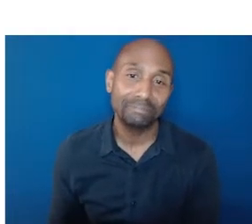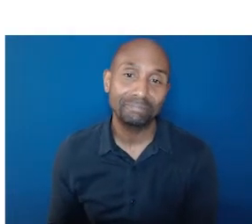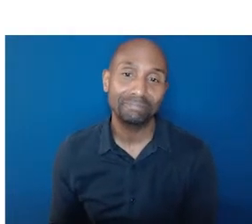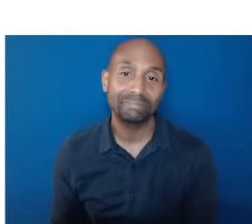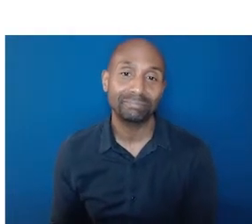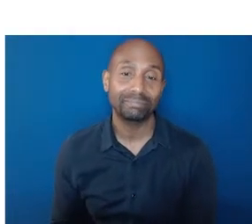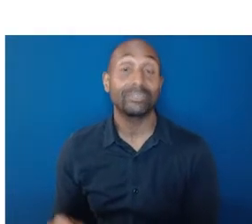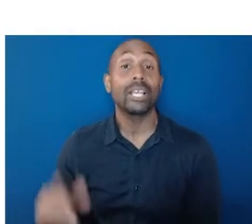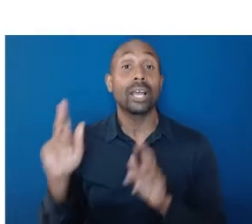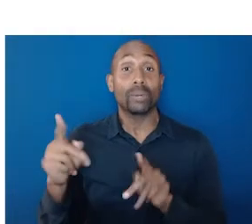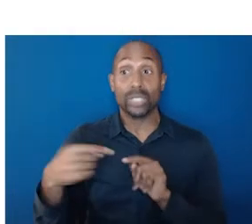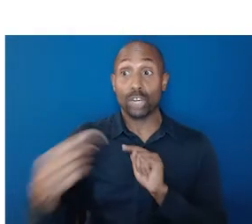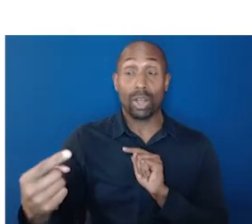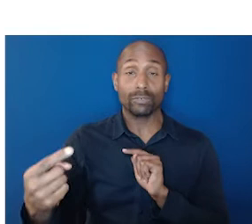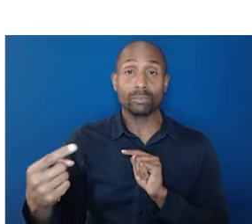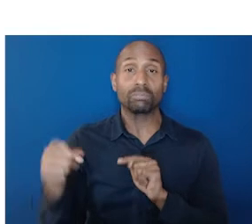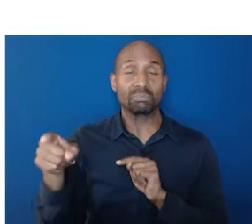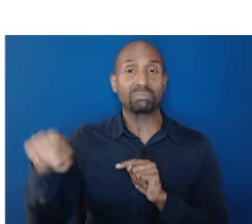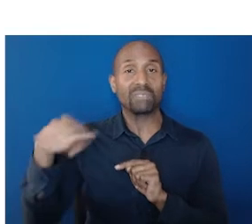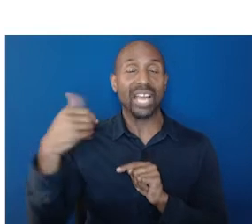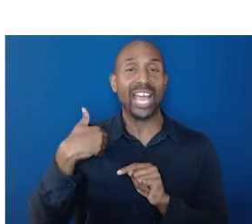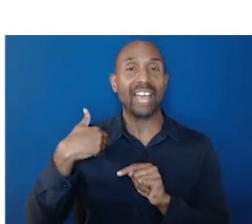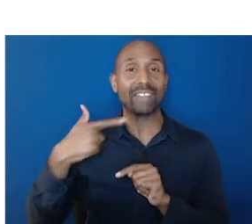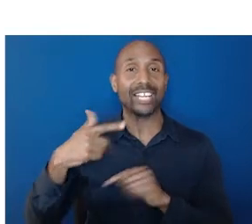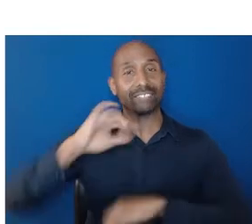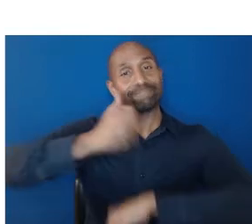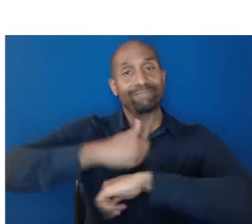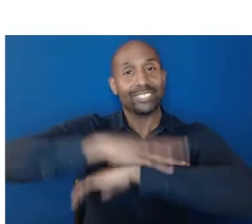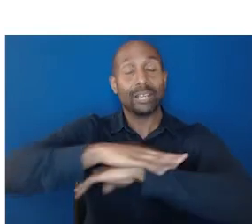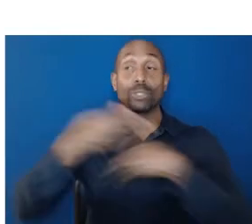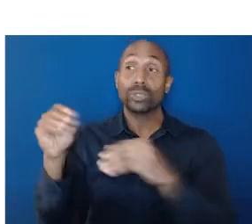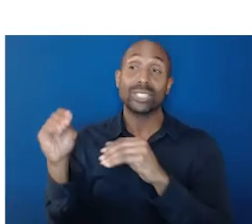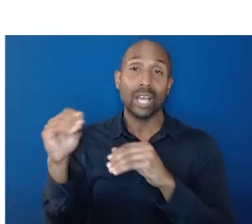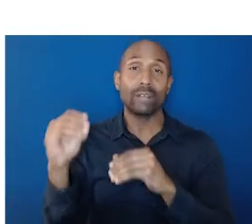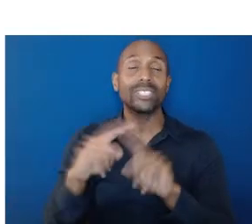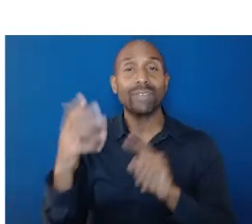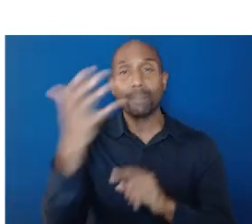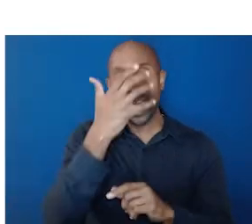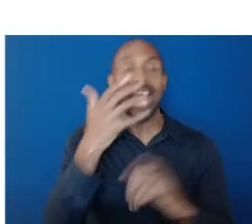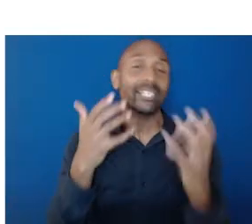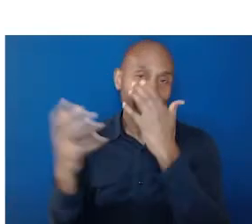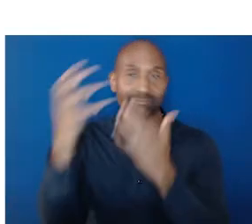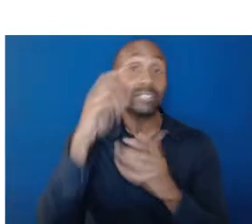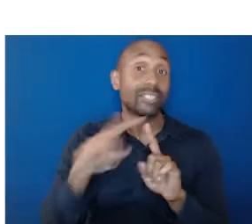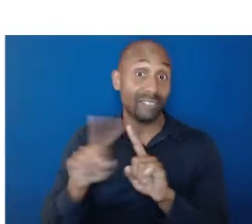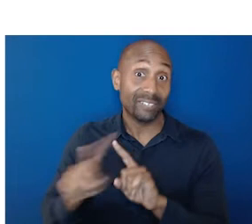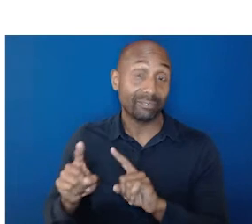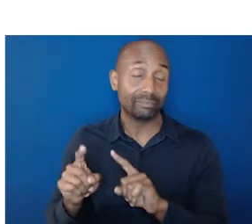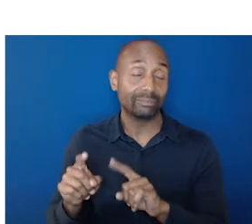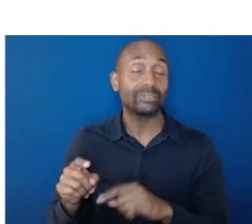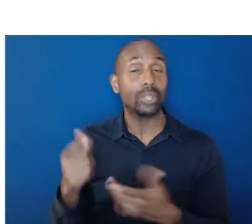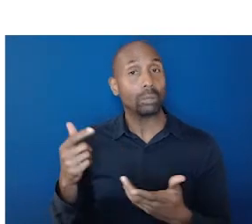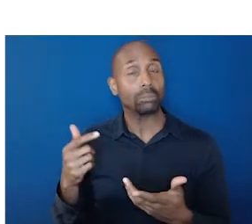there was a person across from us who had a stall that sold all these masks. And so I was very, very inspired by the